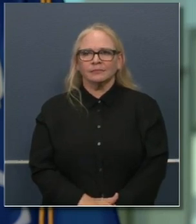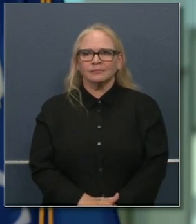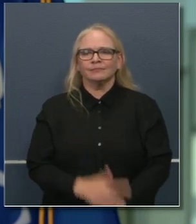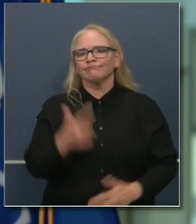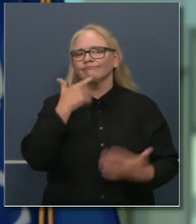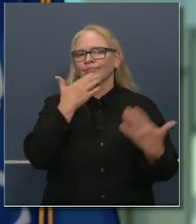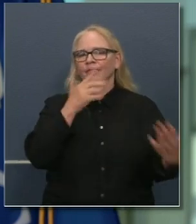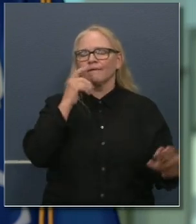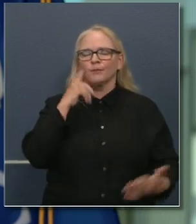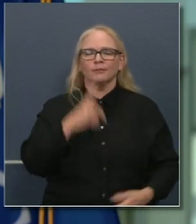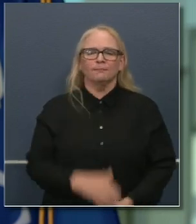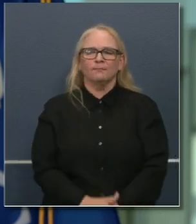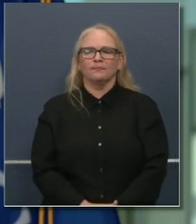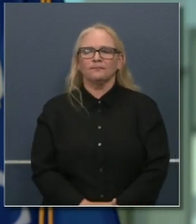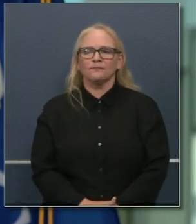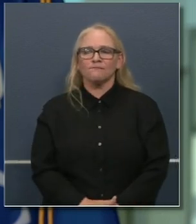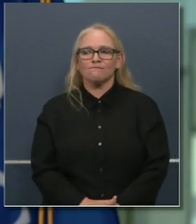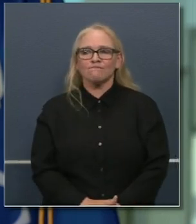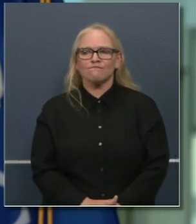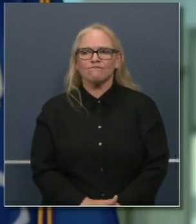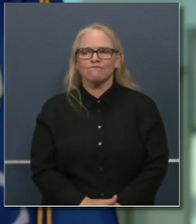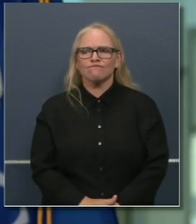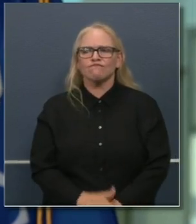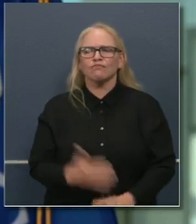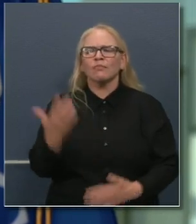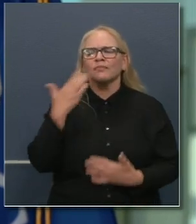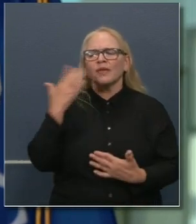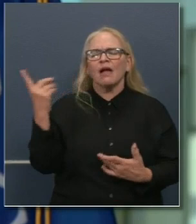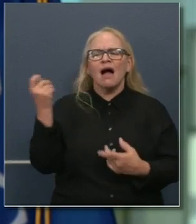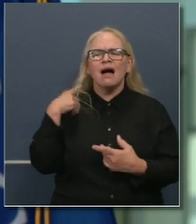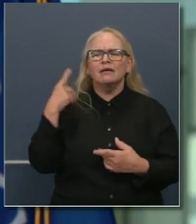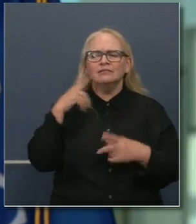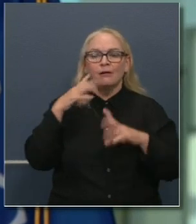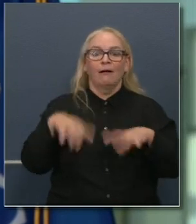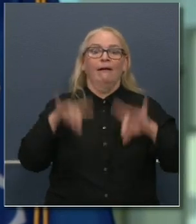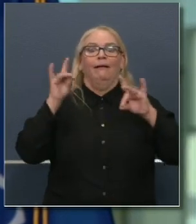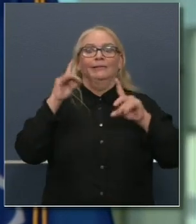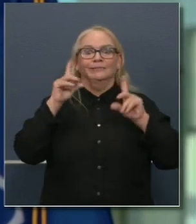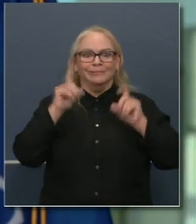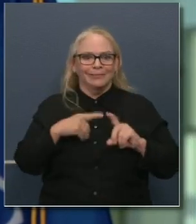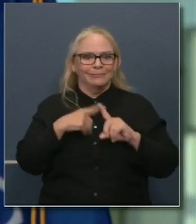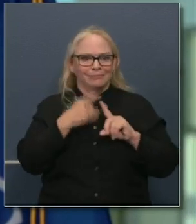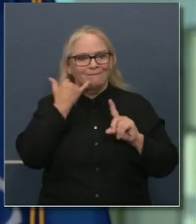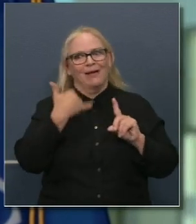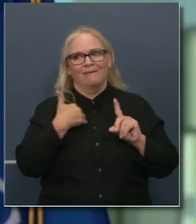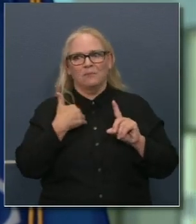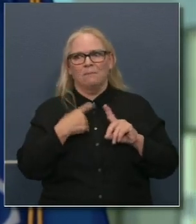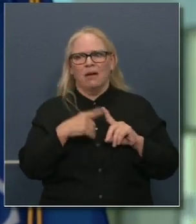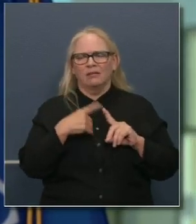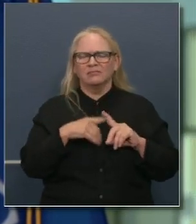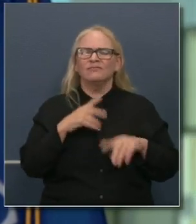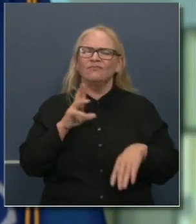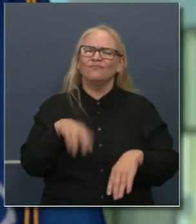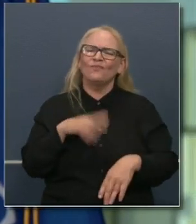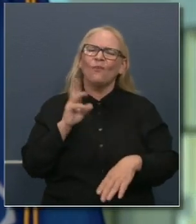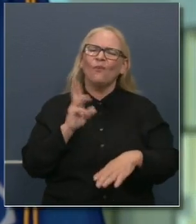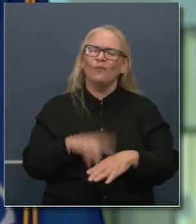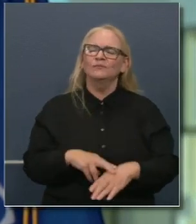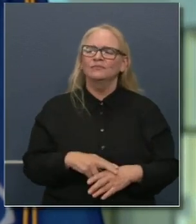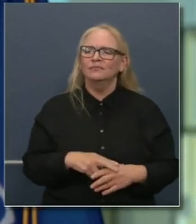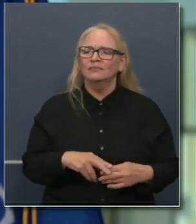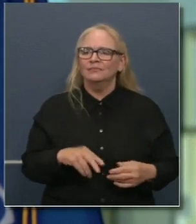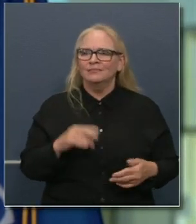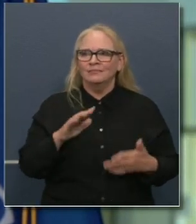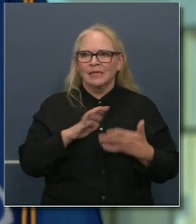Kathleen, thanks for the question on test positivity. Of course, it's encouraging to see it begin to stabilize, but we